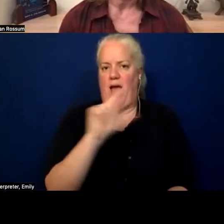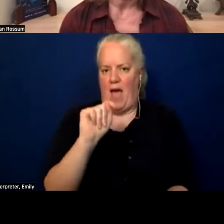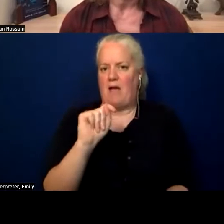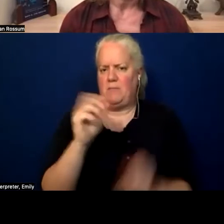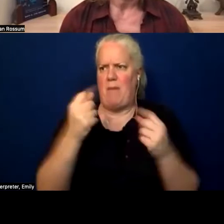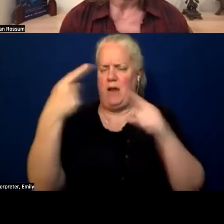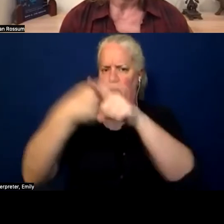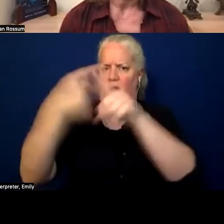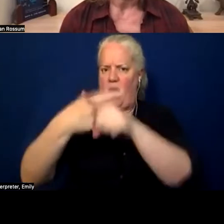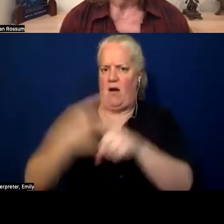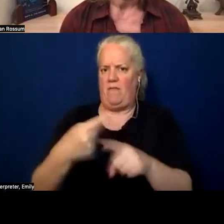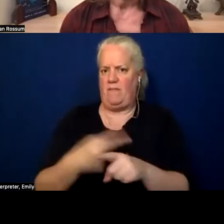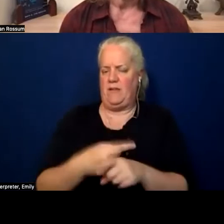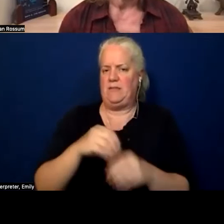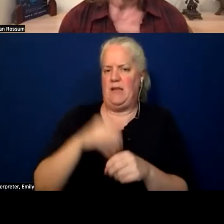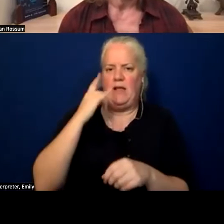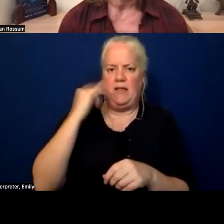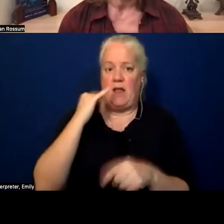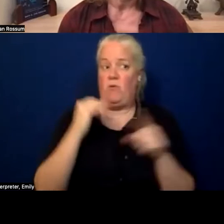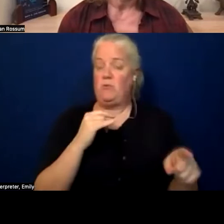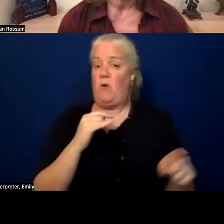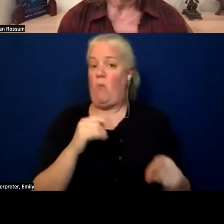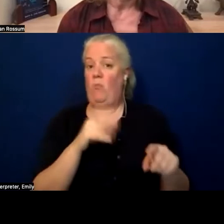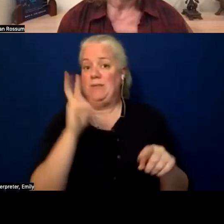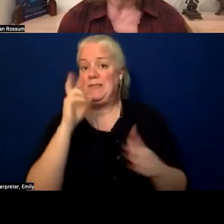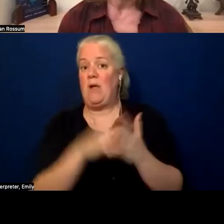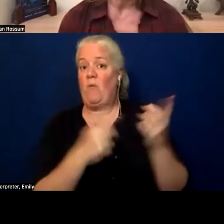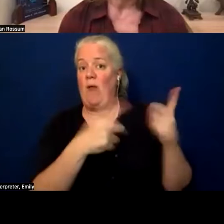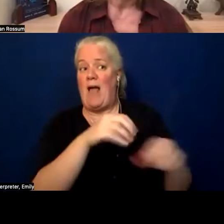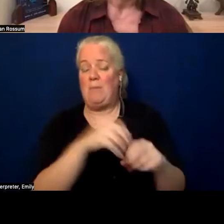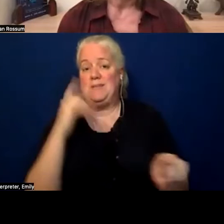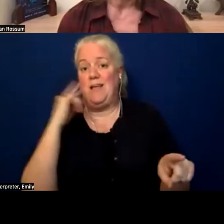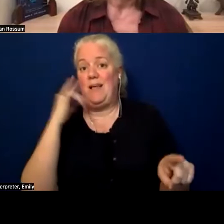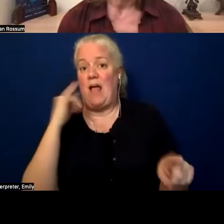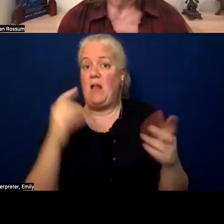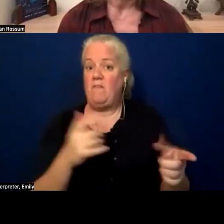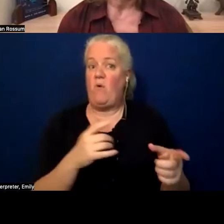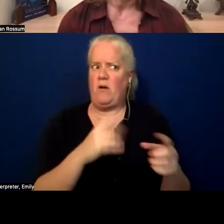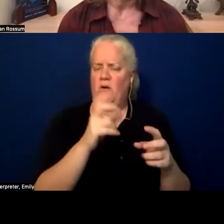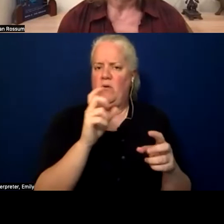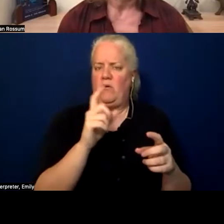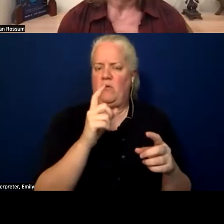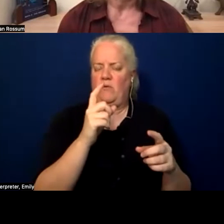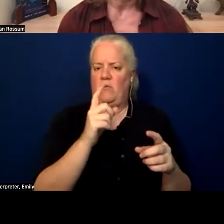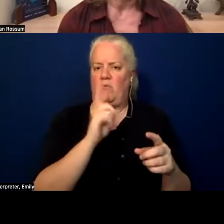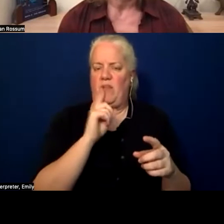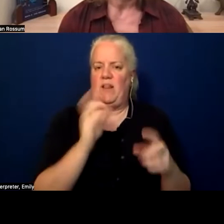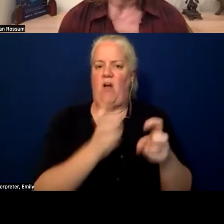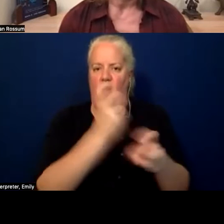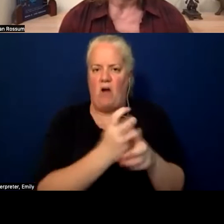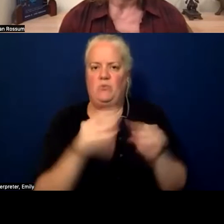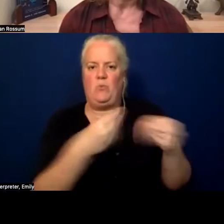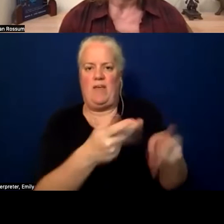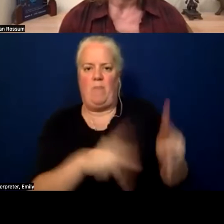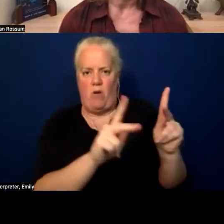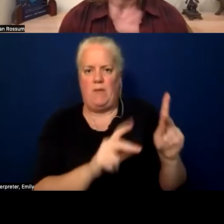something instructive there. California is a very tough place to get things permitted when people don't want them. But